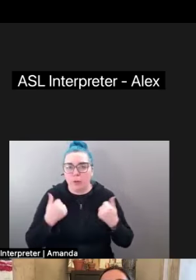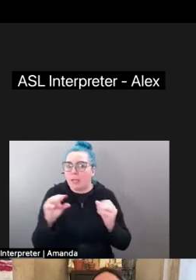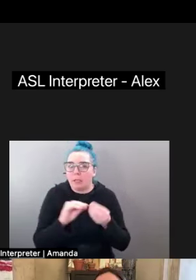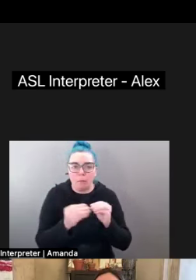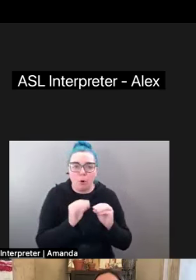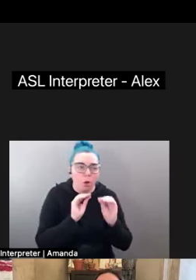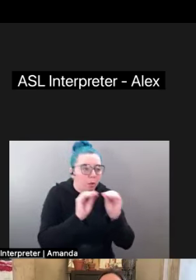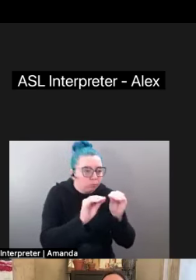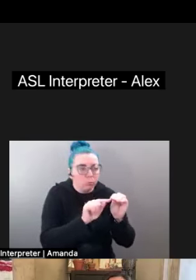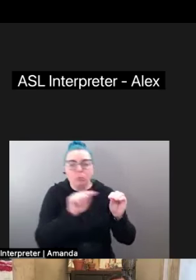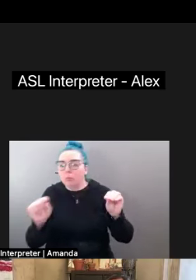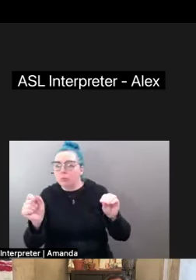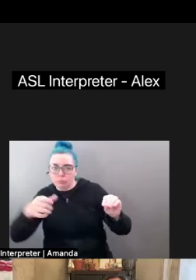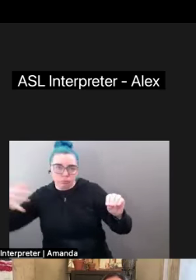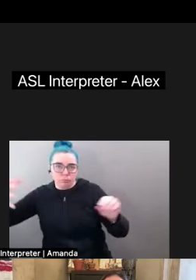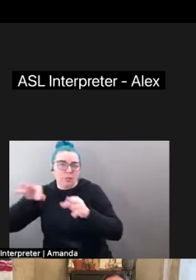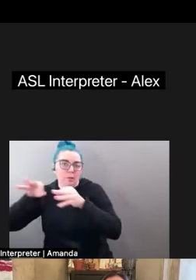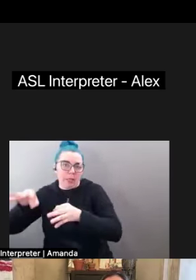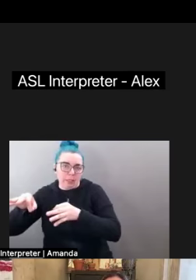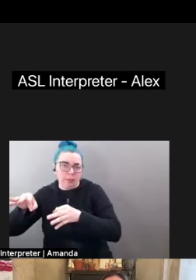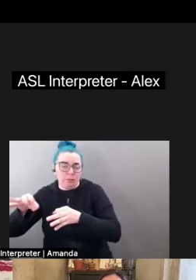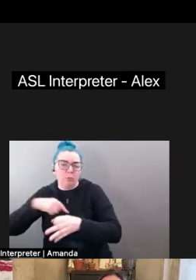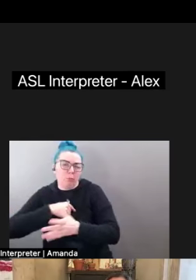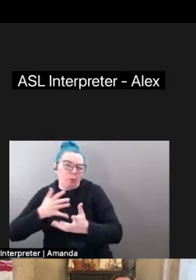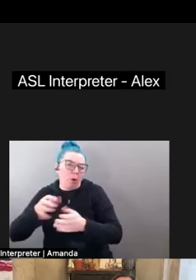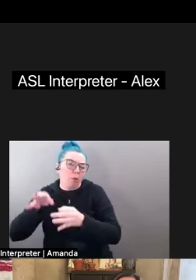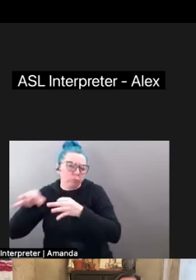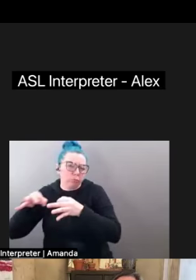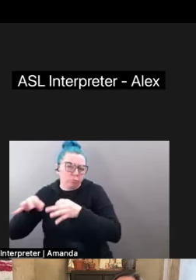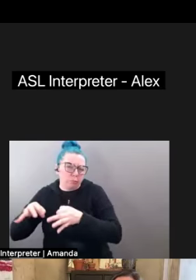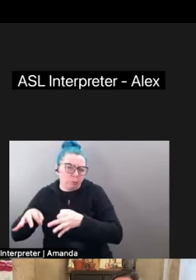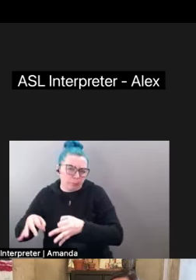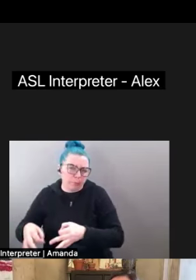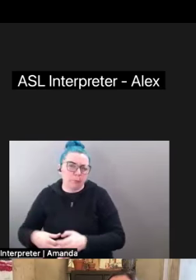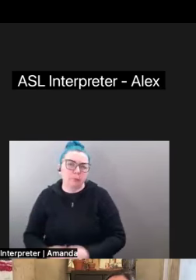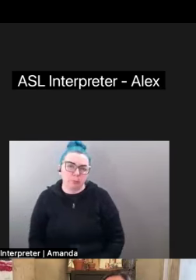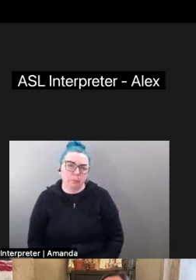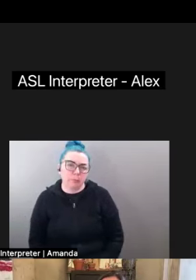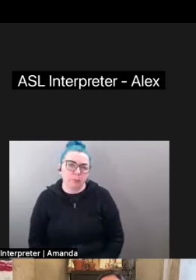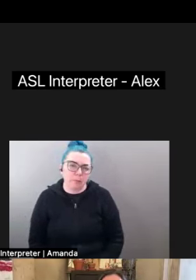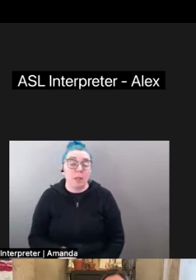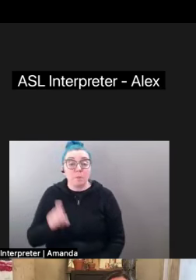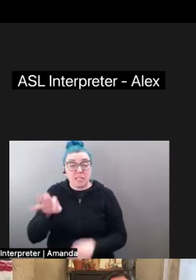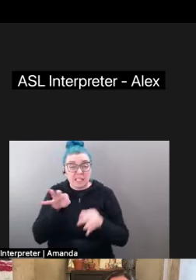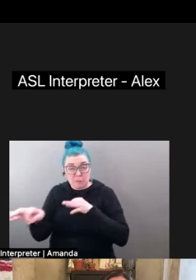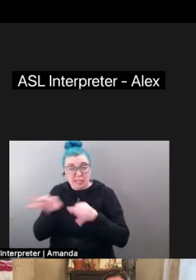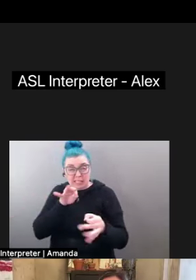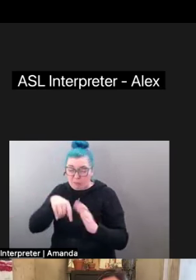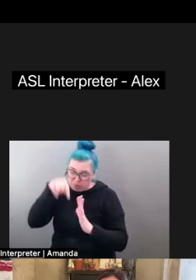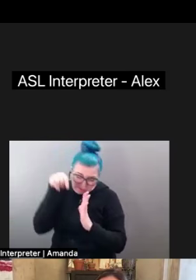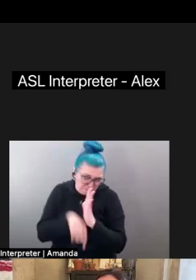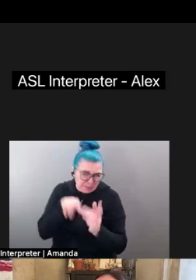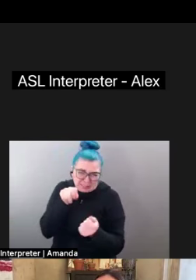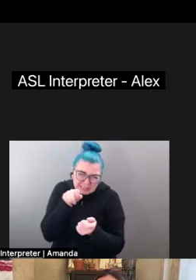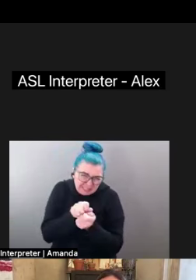we want some specificity without accounting for necessarily every single dollar, but a general breakdown of how funds